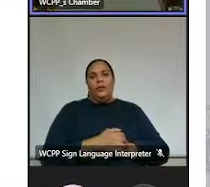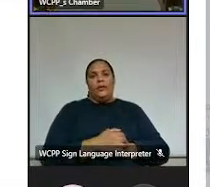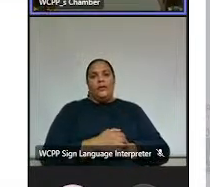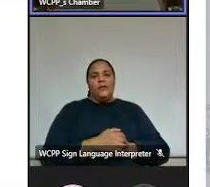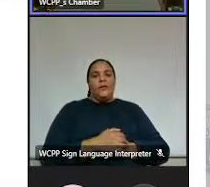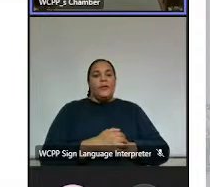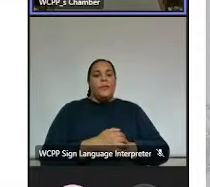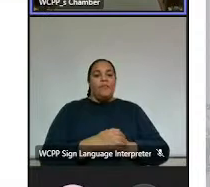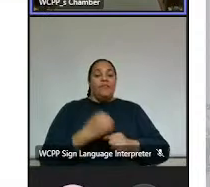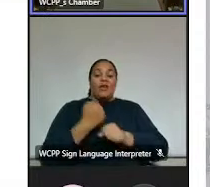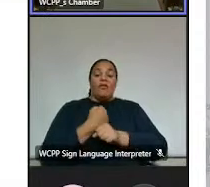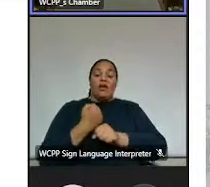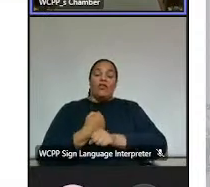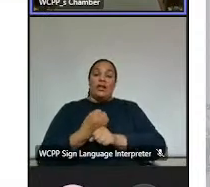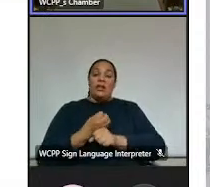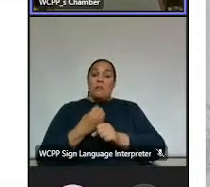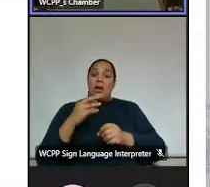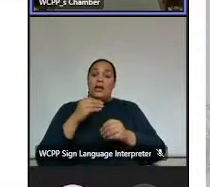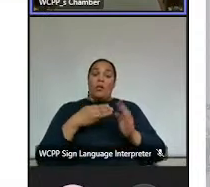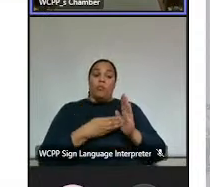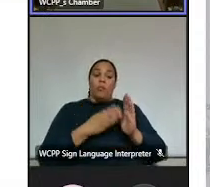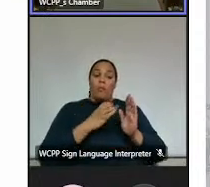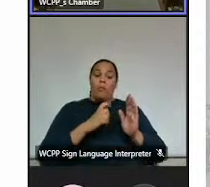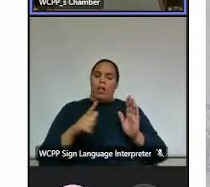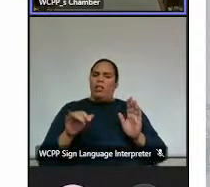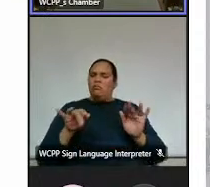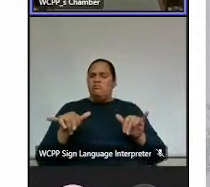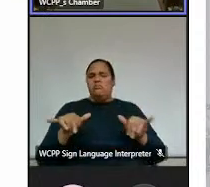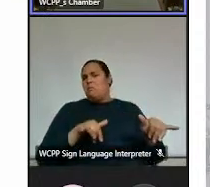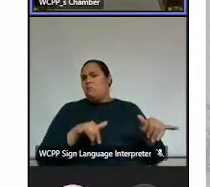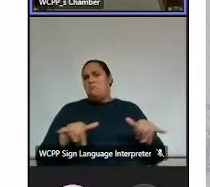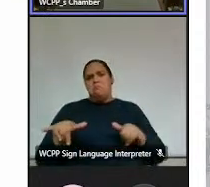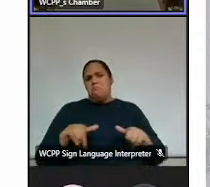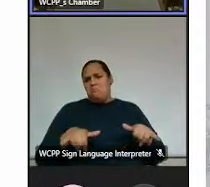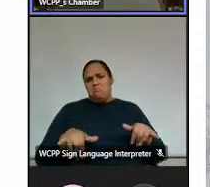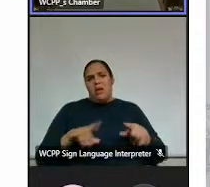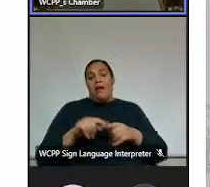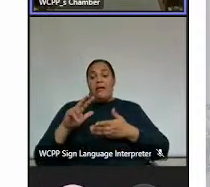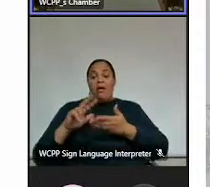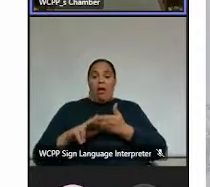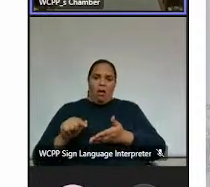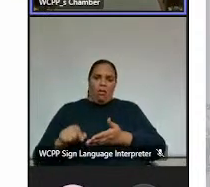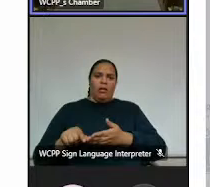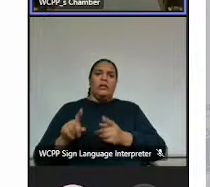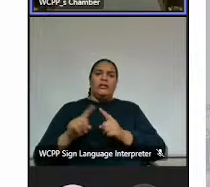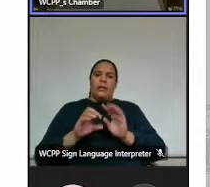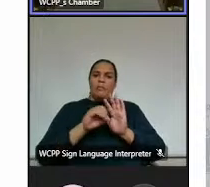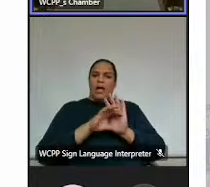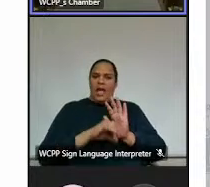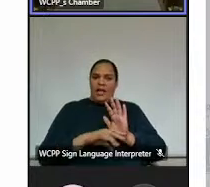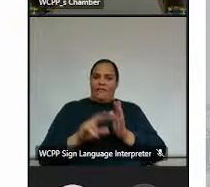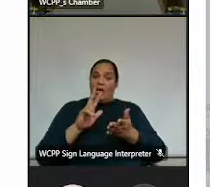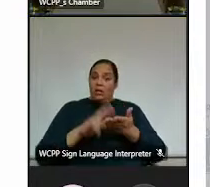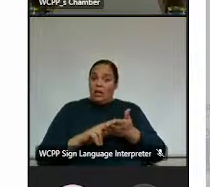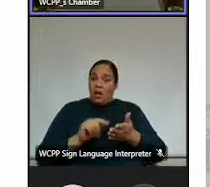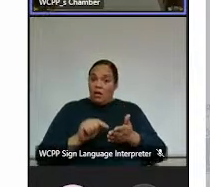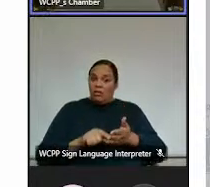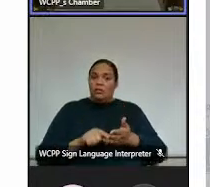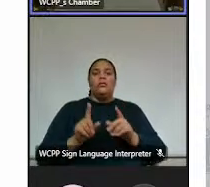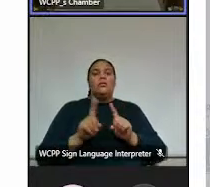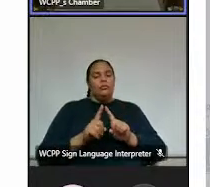Many functions in the bill are the same as in the ordinance, as we said, and in the Act, the Advertising Act.